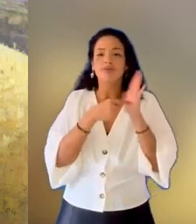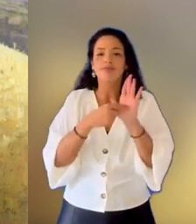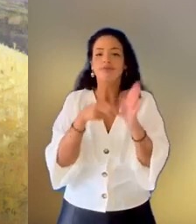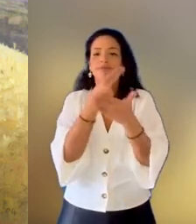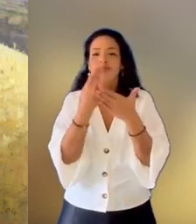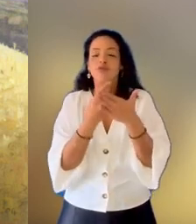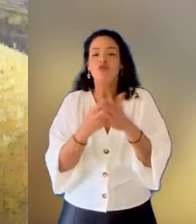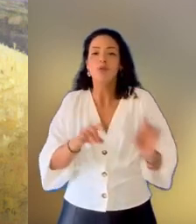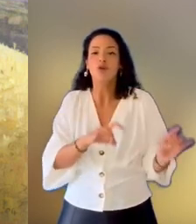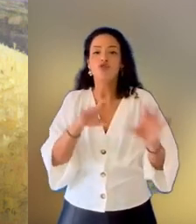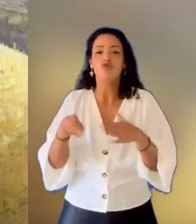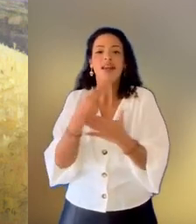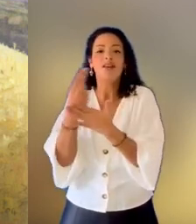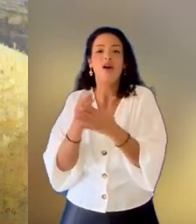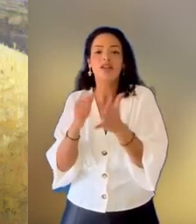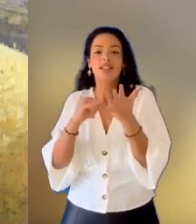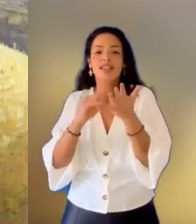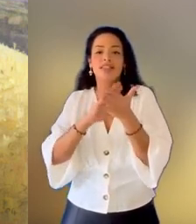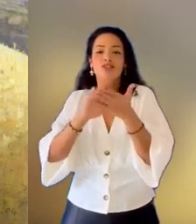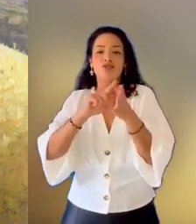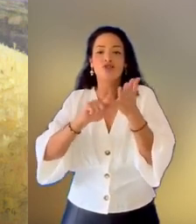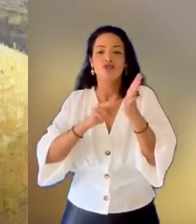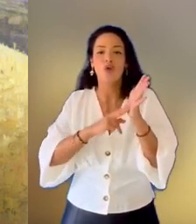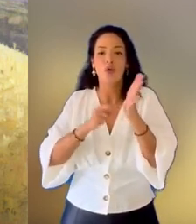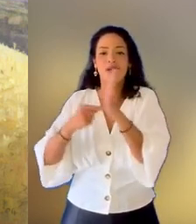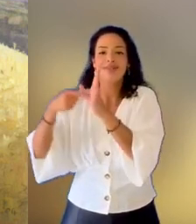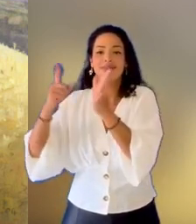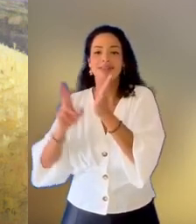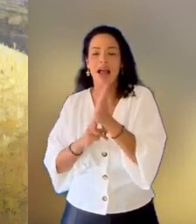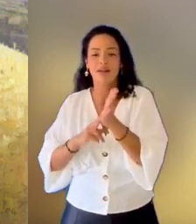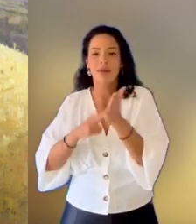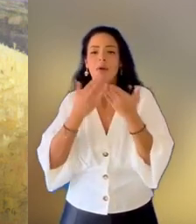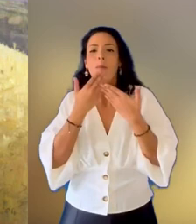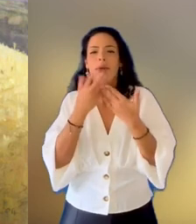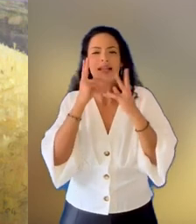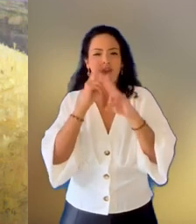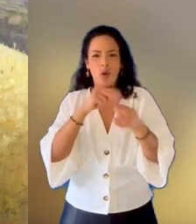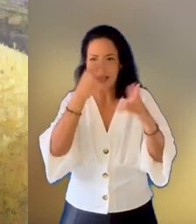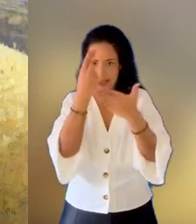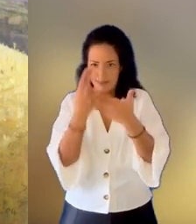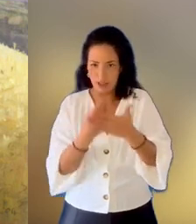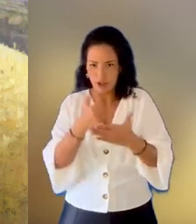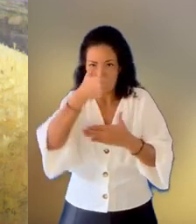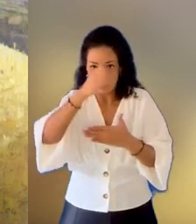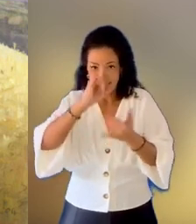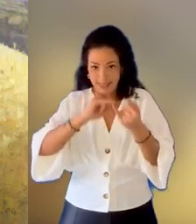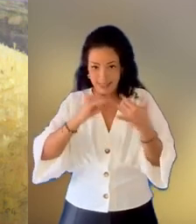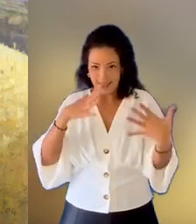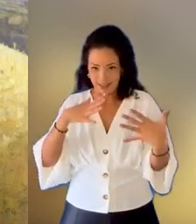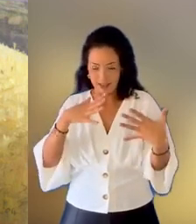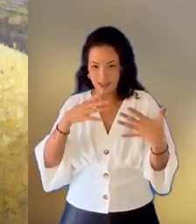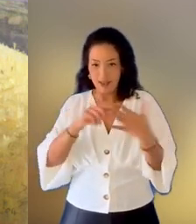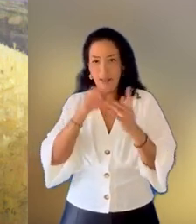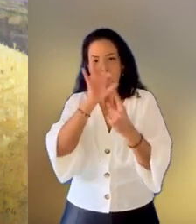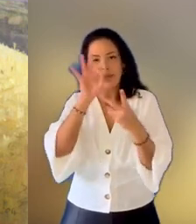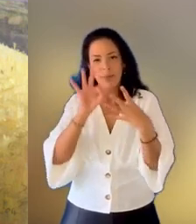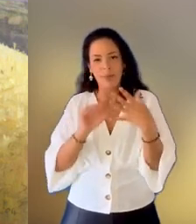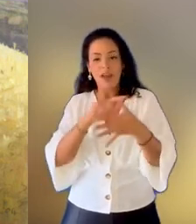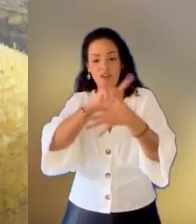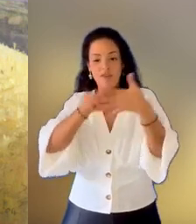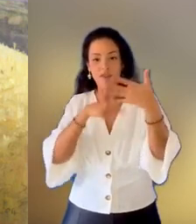from Australian artist Sean Tan. I would like you to look at this illustration for 60 seconds and to select five things that you can